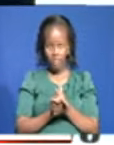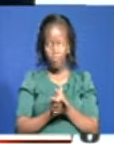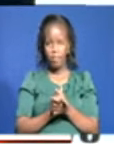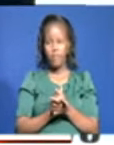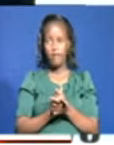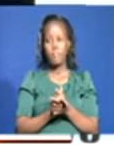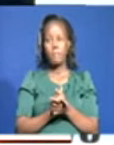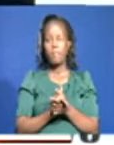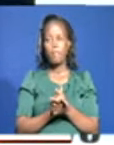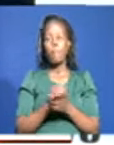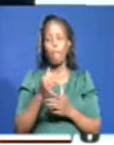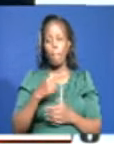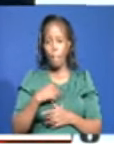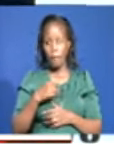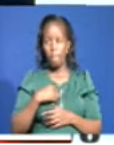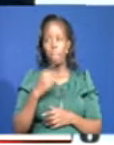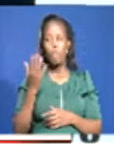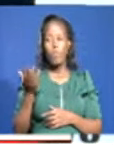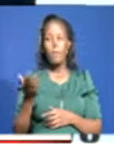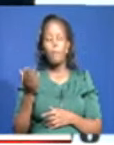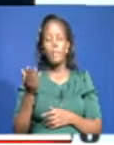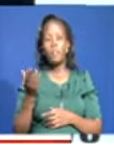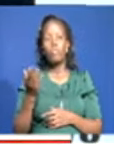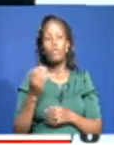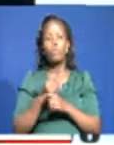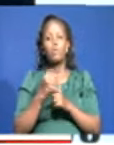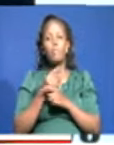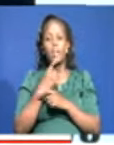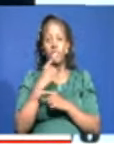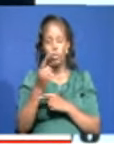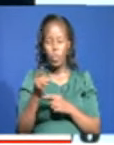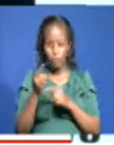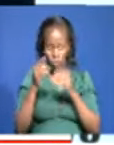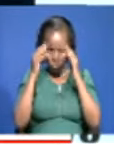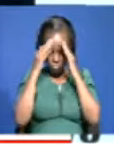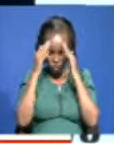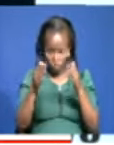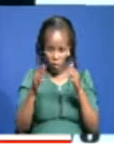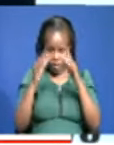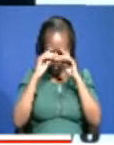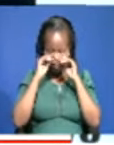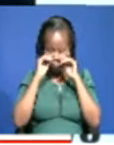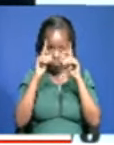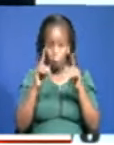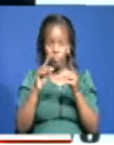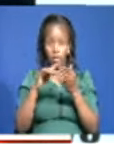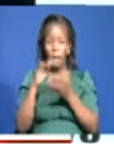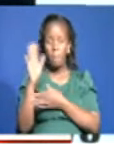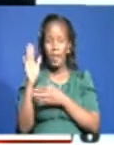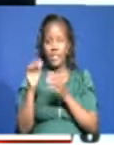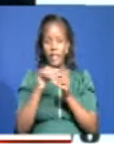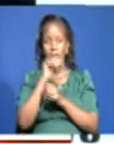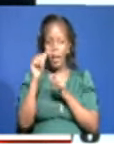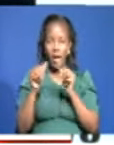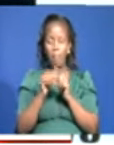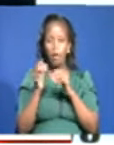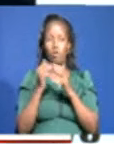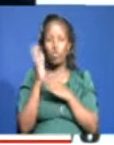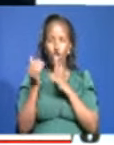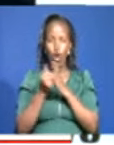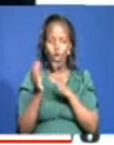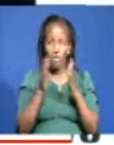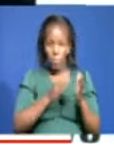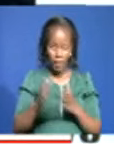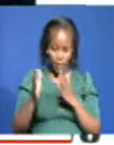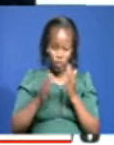I will be paying very keen attention to the measures that have already been proposed, put in